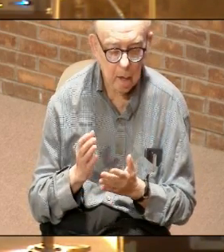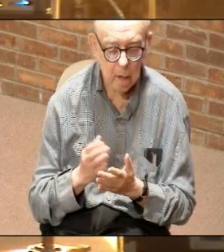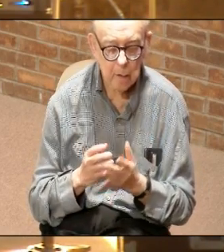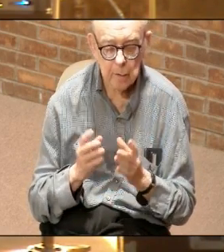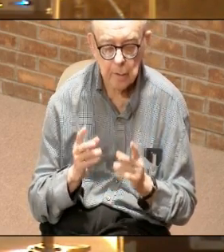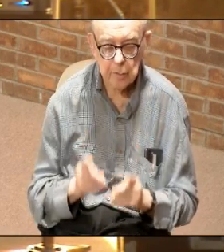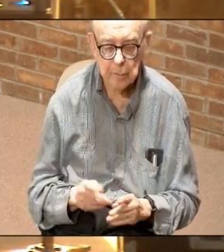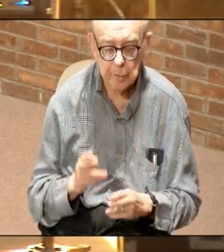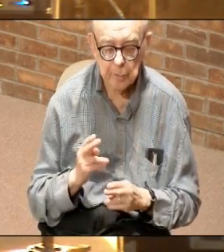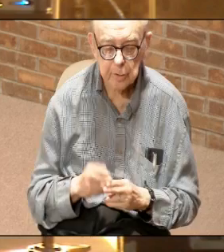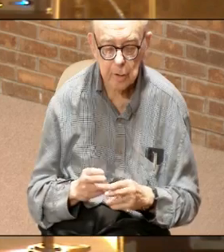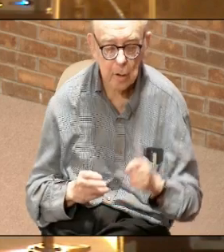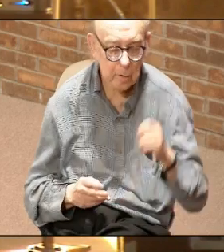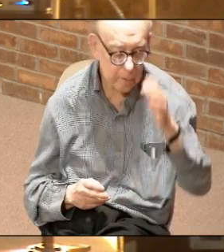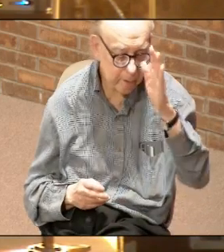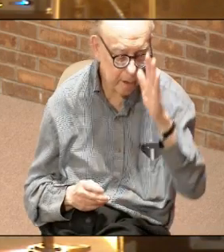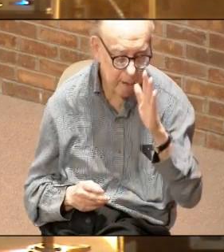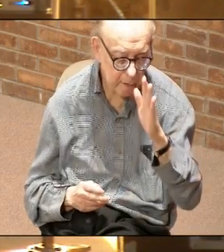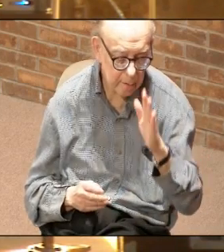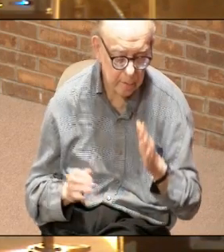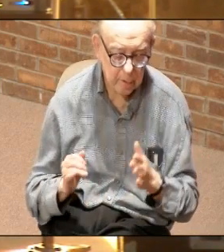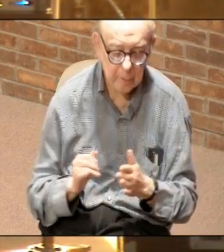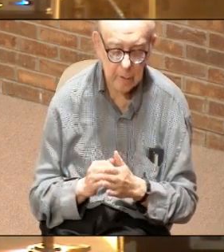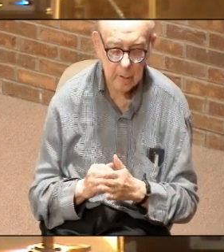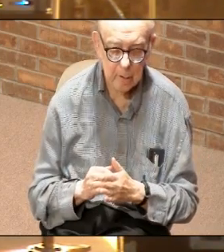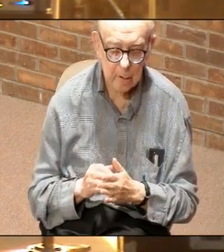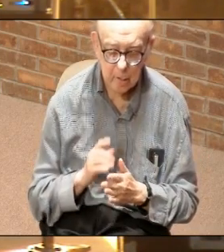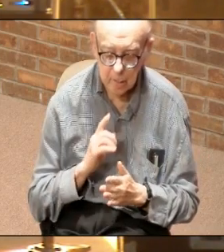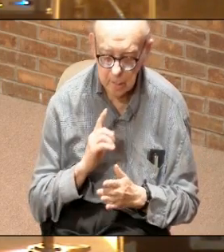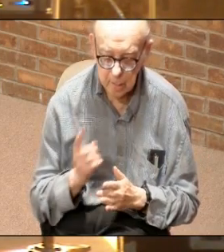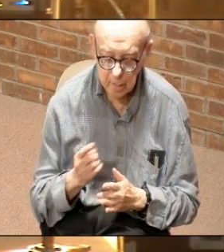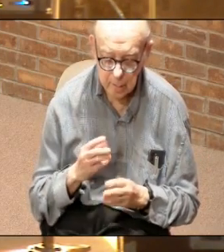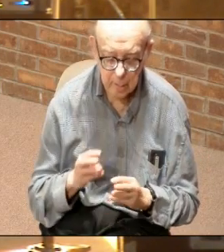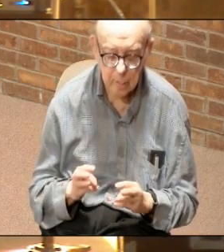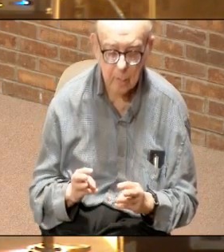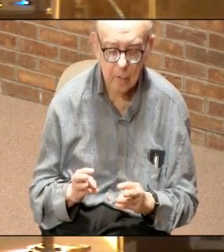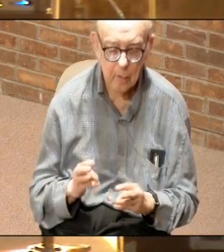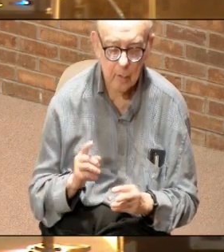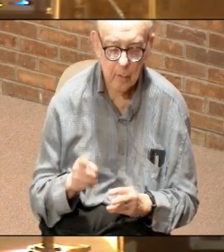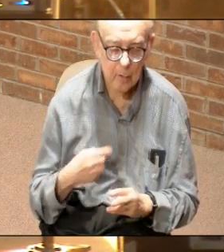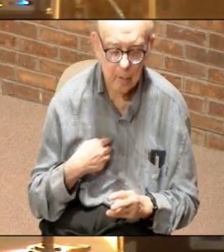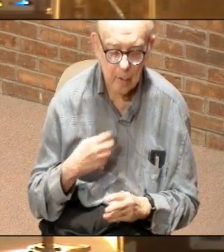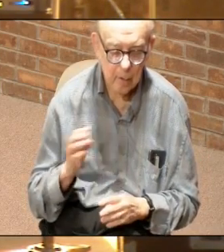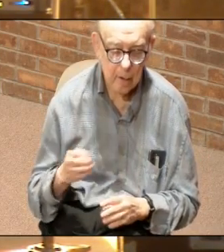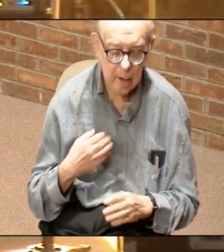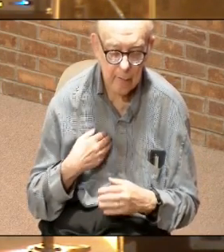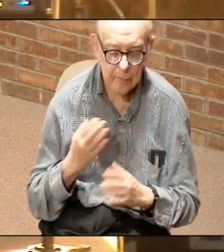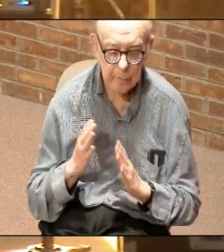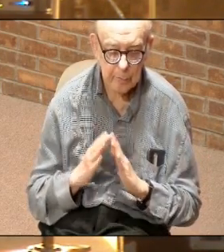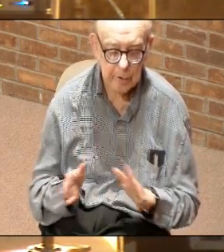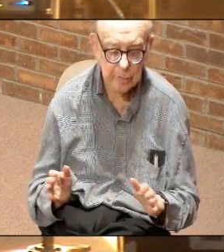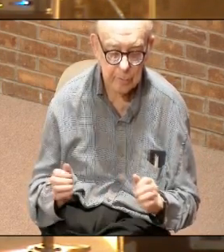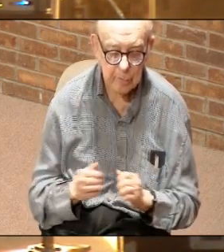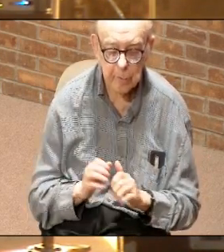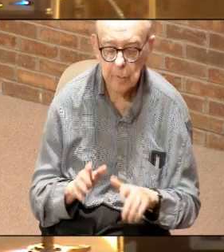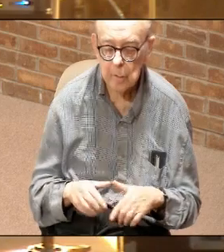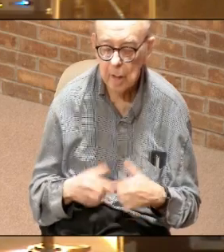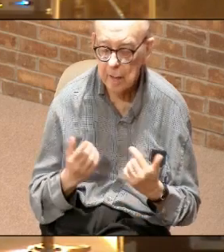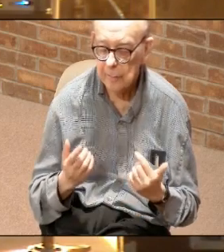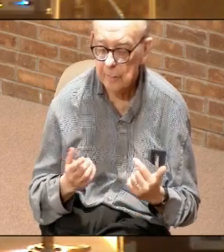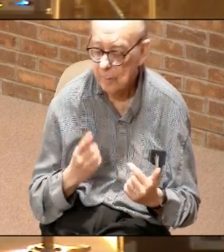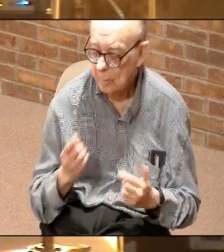called God. And that, ladies and gentlemen, is the only way you are ever going to have peace in your life.